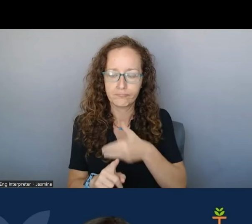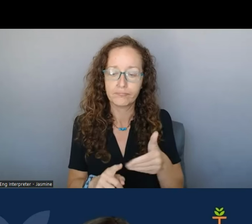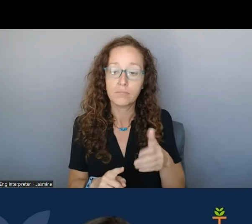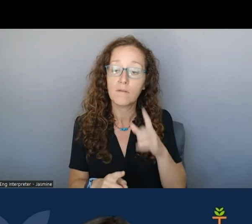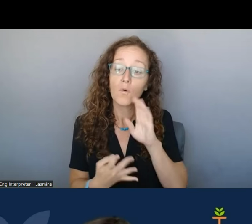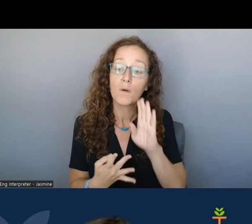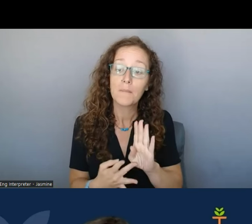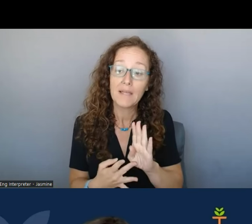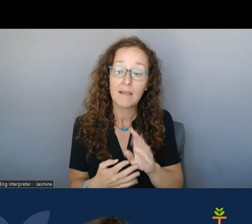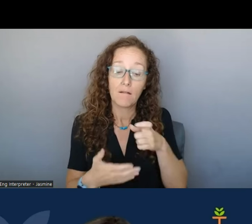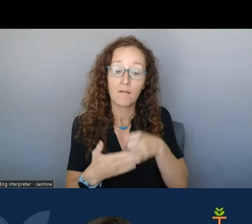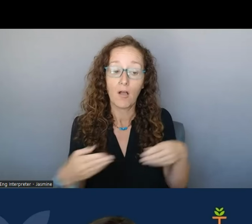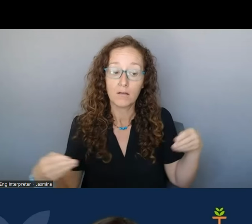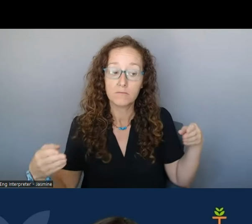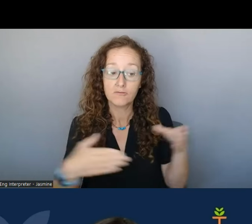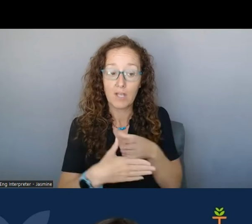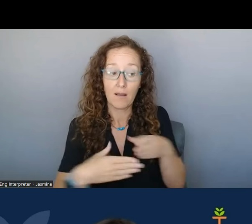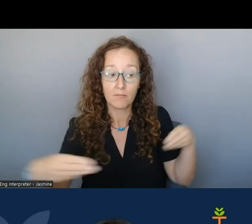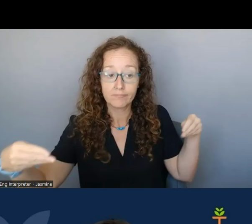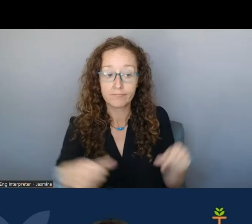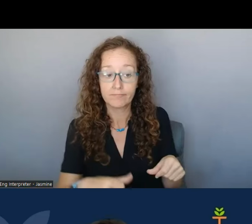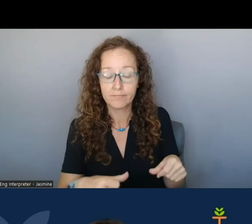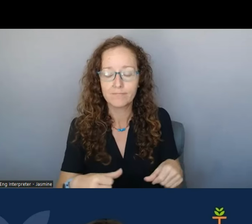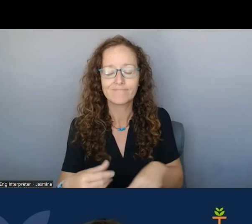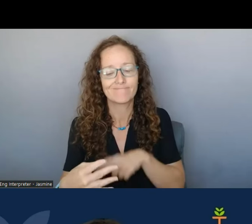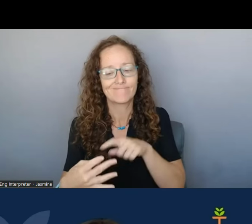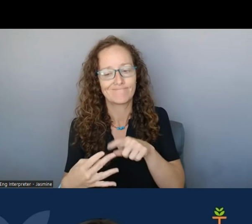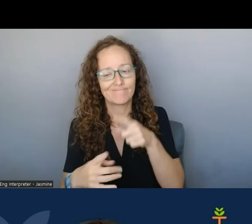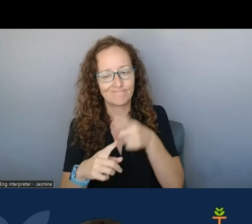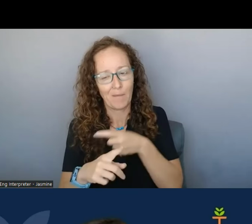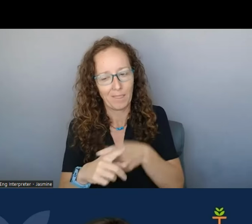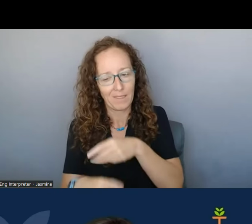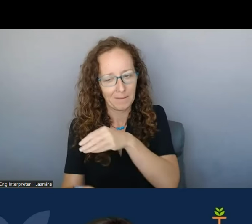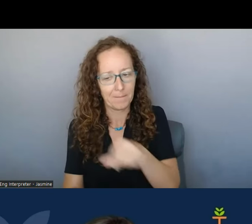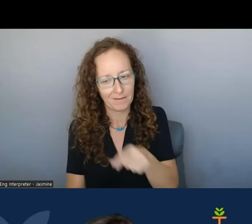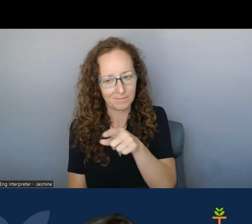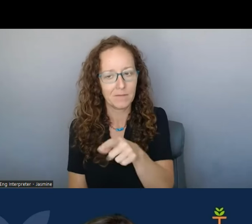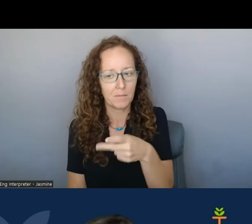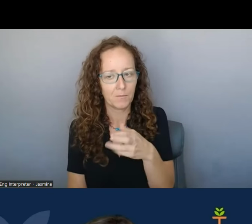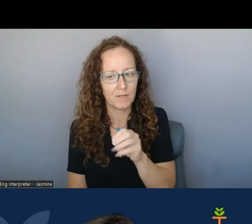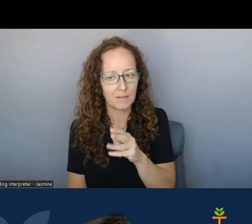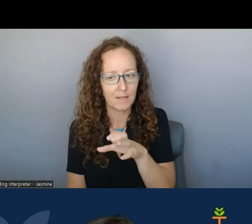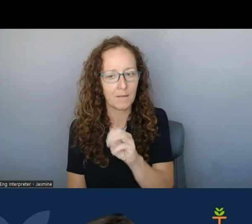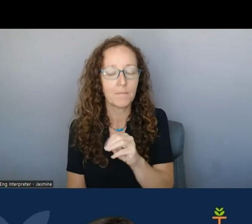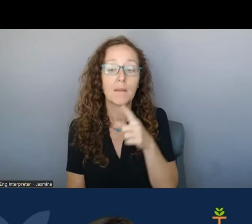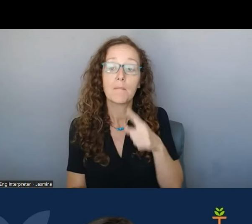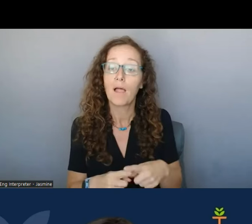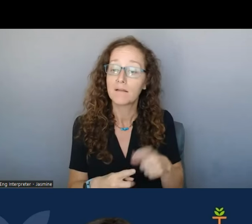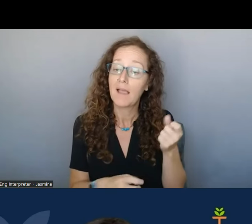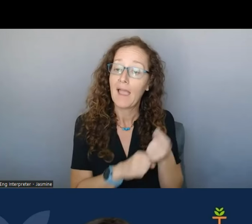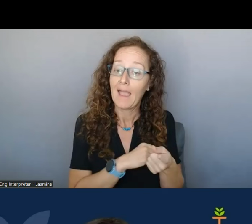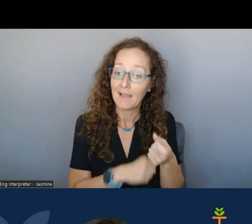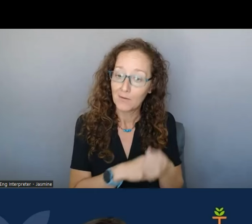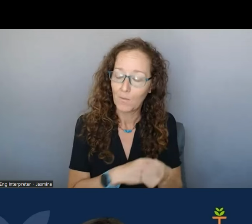you've got to pay a monthly premium. So that's something different than Part A. An annual deductible. So that's also different from